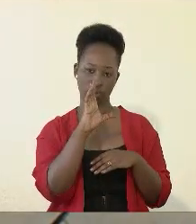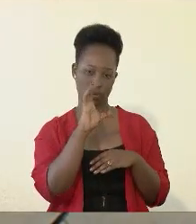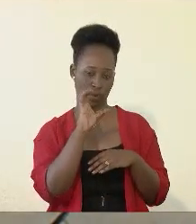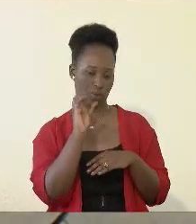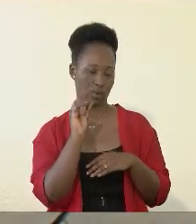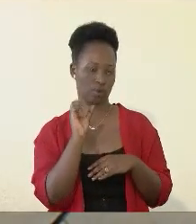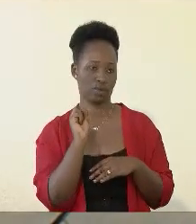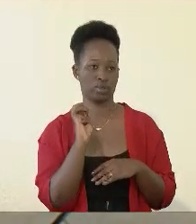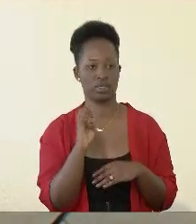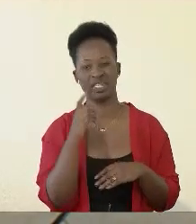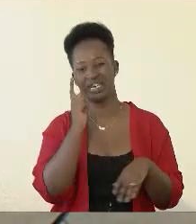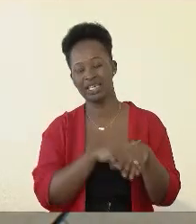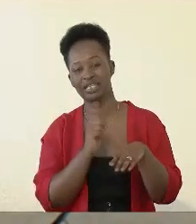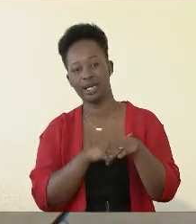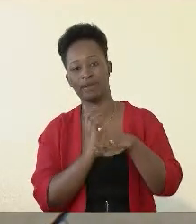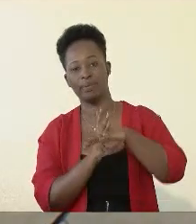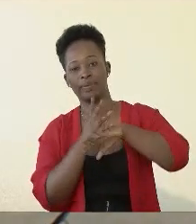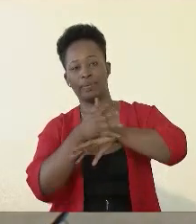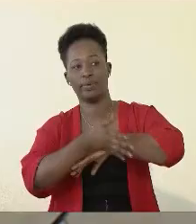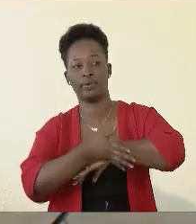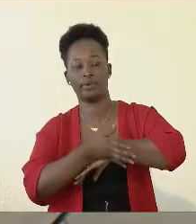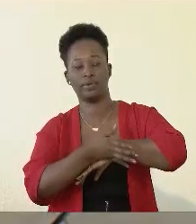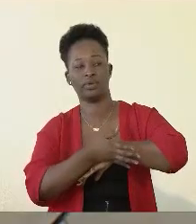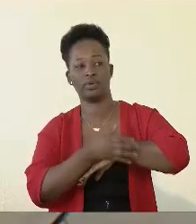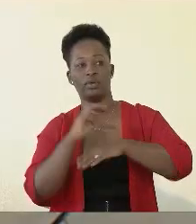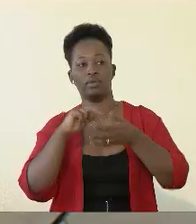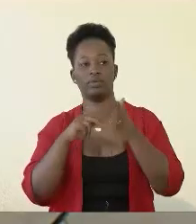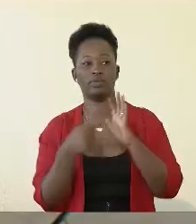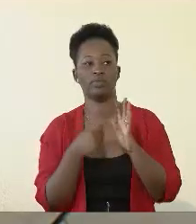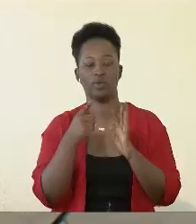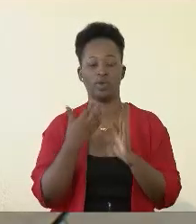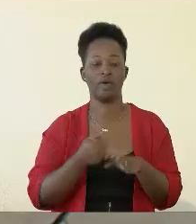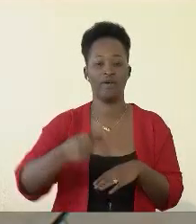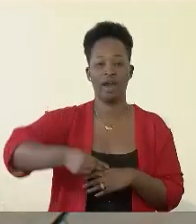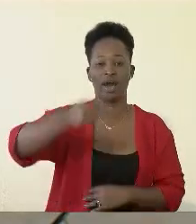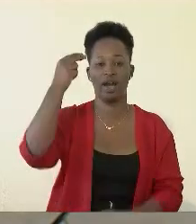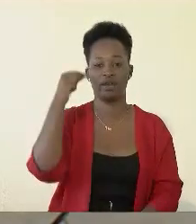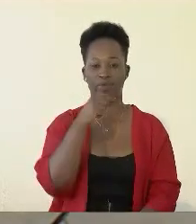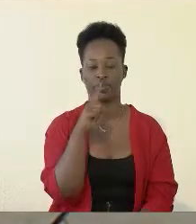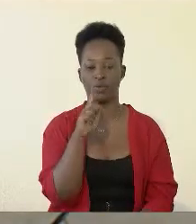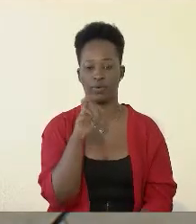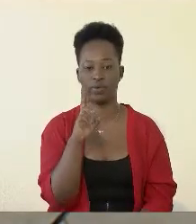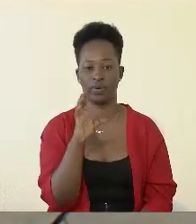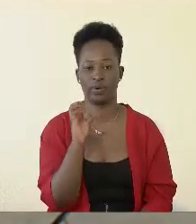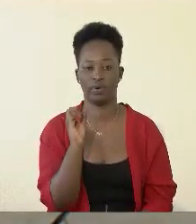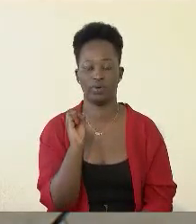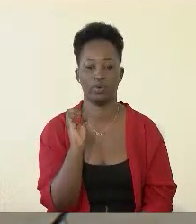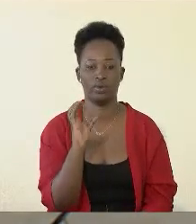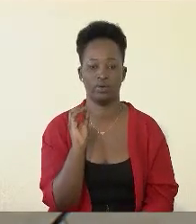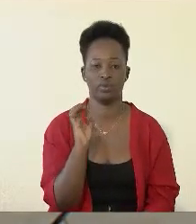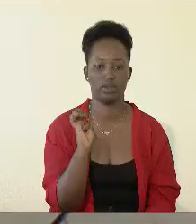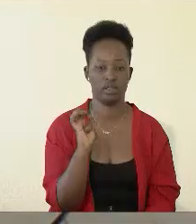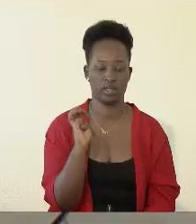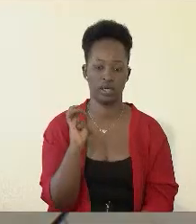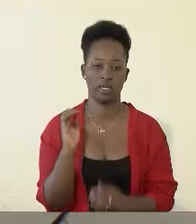per 100 milliliters of blood, it means you have a high glucose level in the blood. So the body does by all